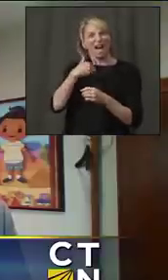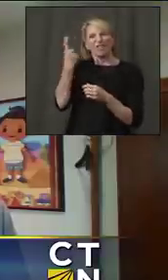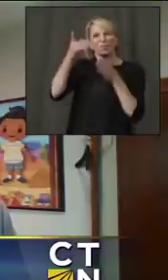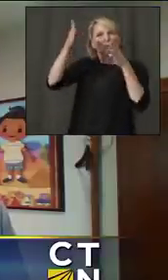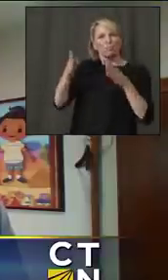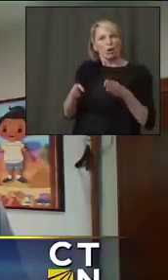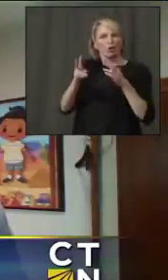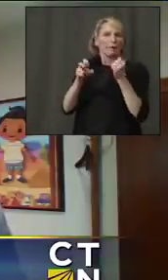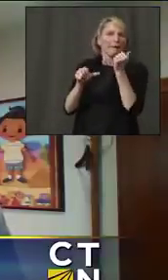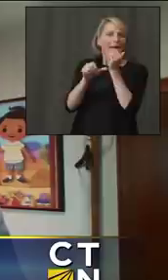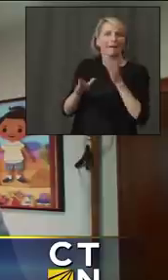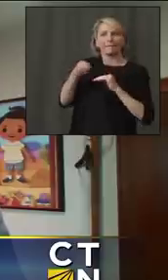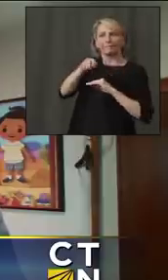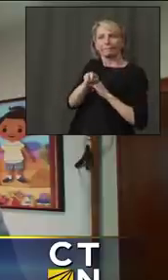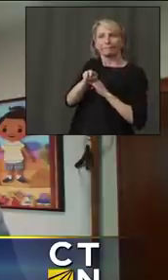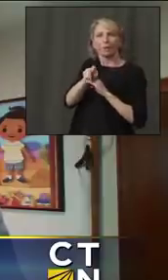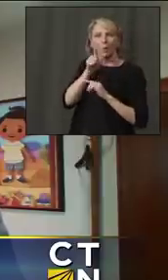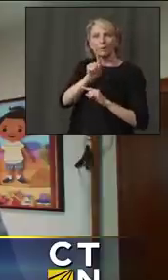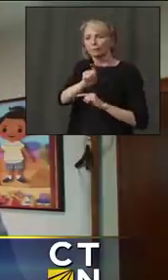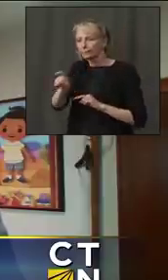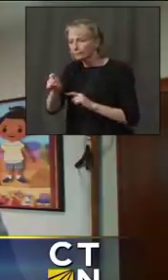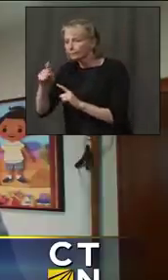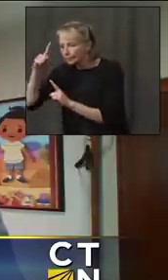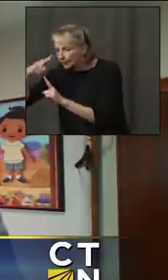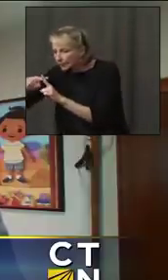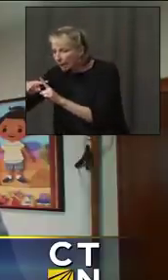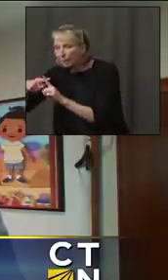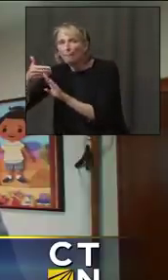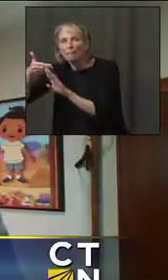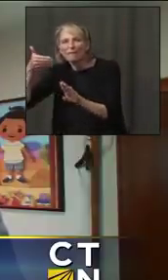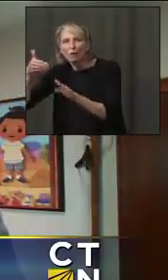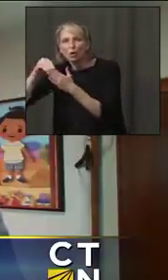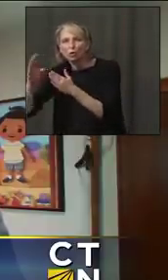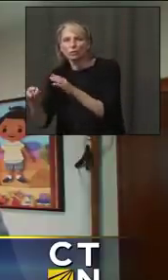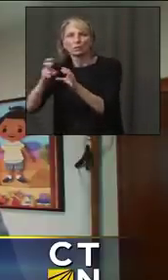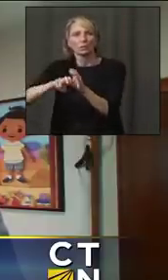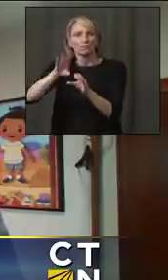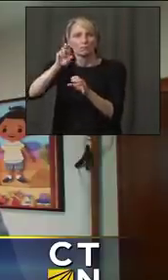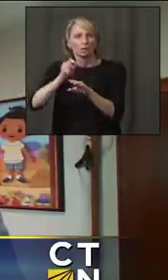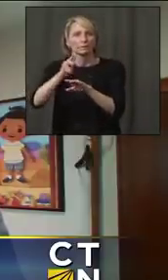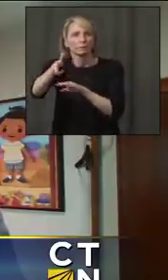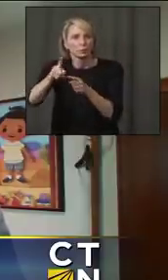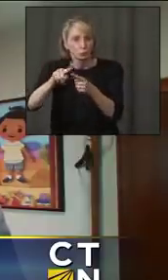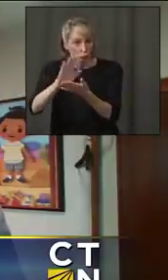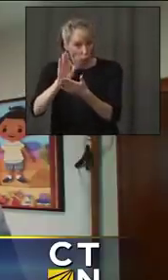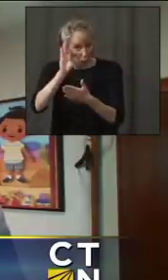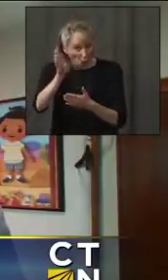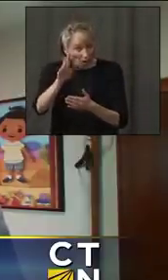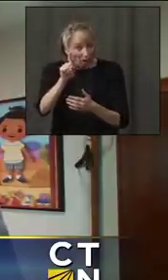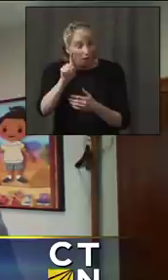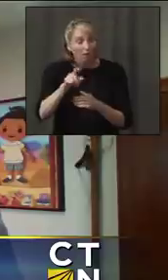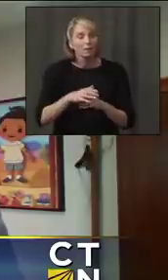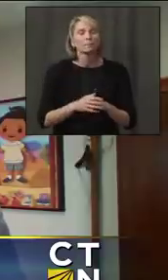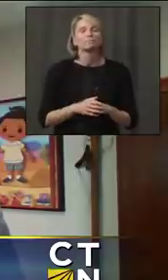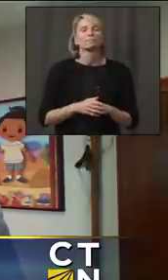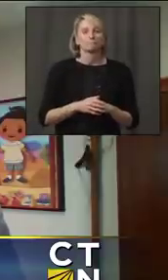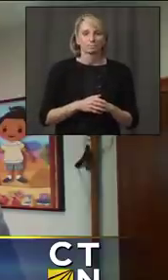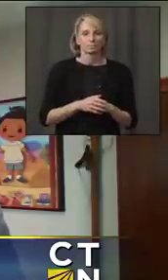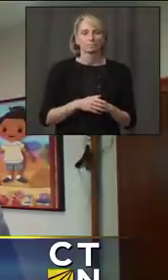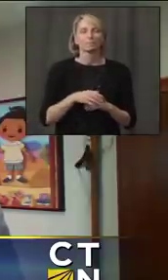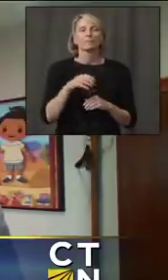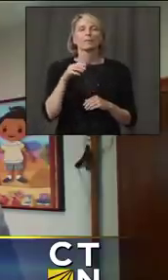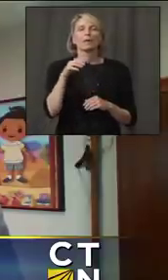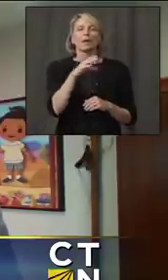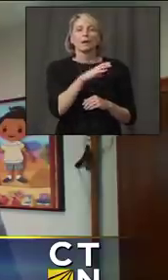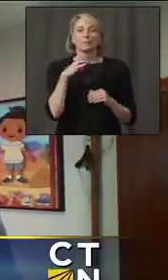We're recommending that in cases where students are not able to keep